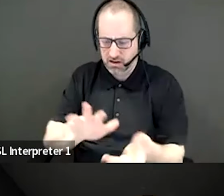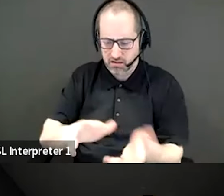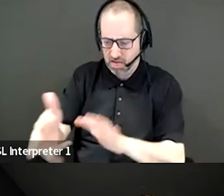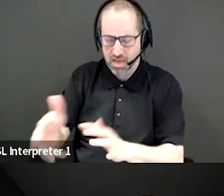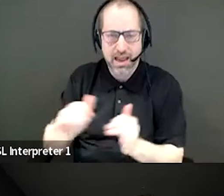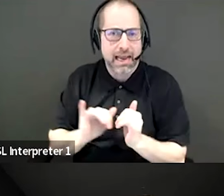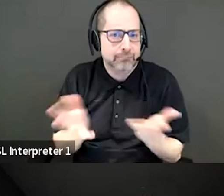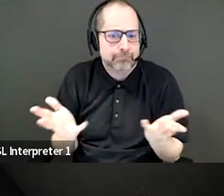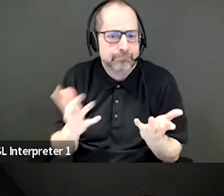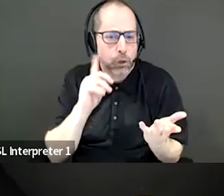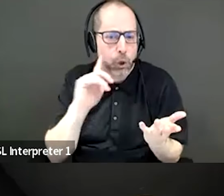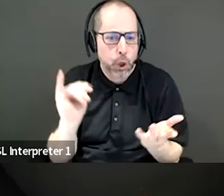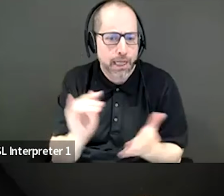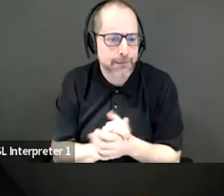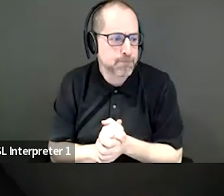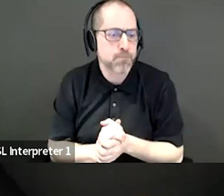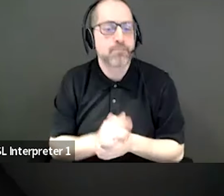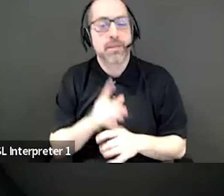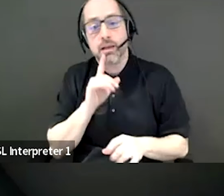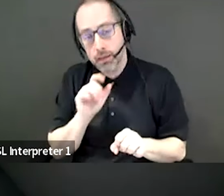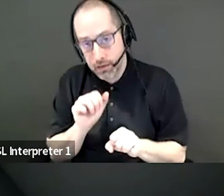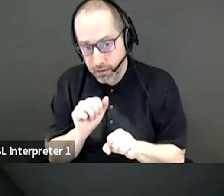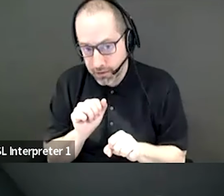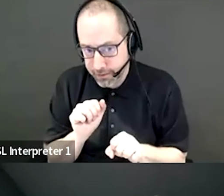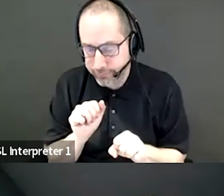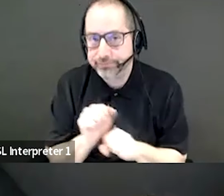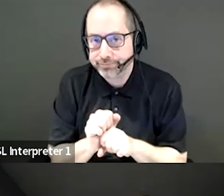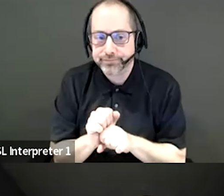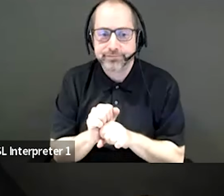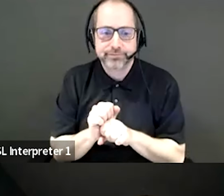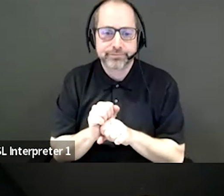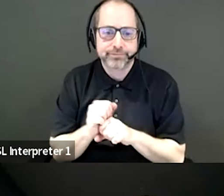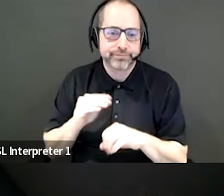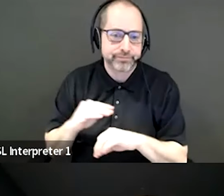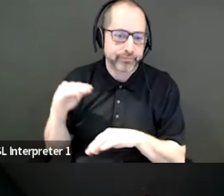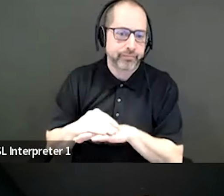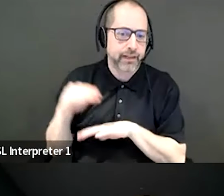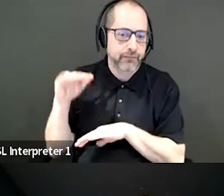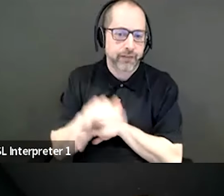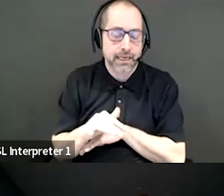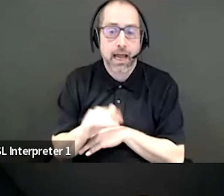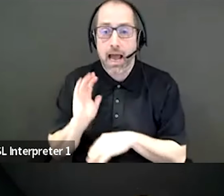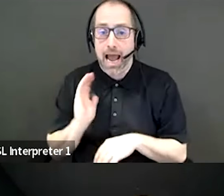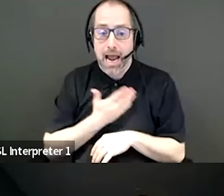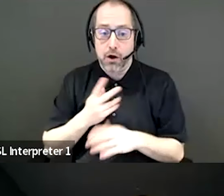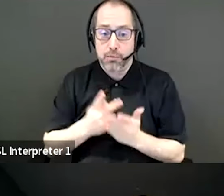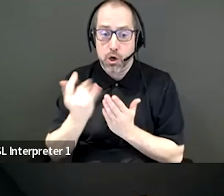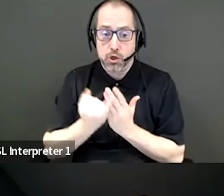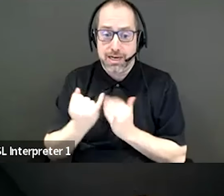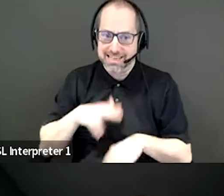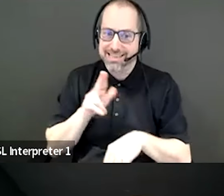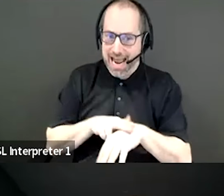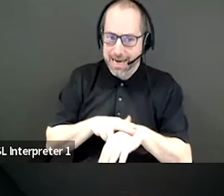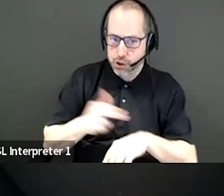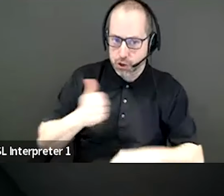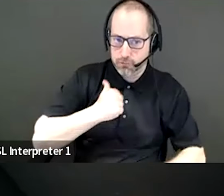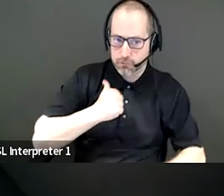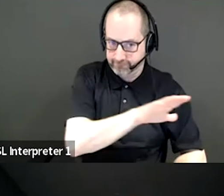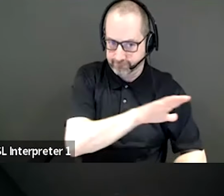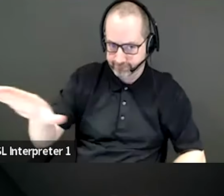definitely affected us in material ways in terms of the fact we are a national project. So I think we had, I think Deb can tell you, I think we had